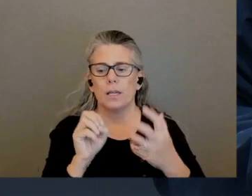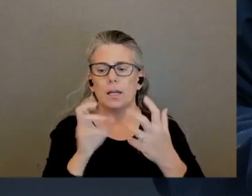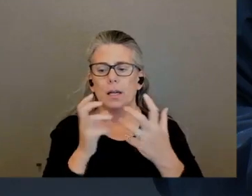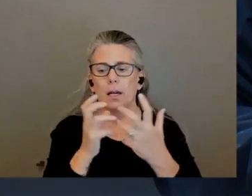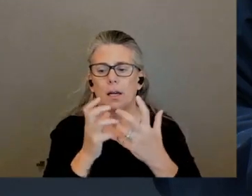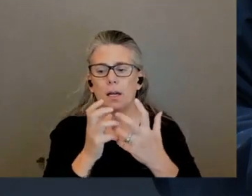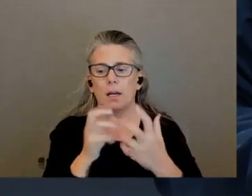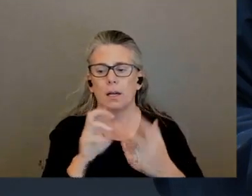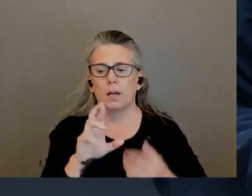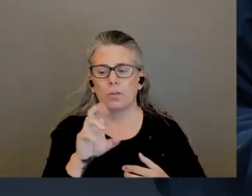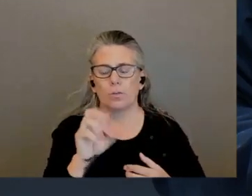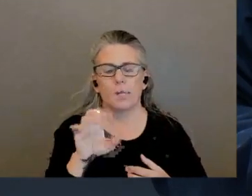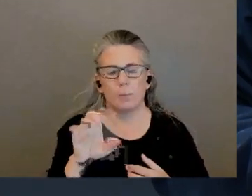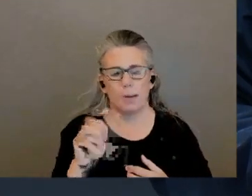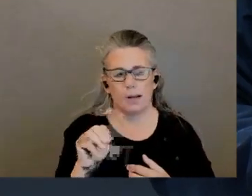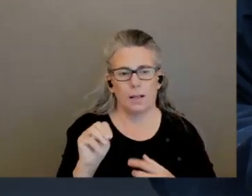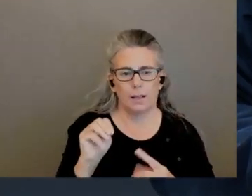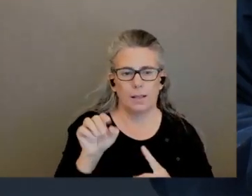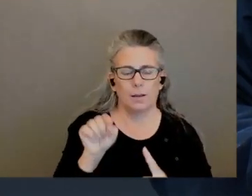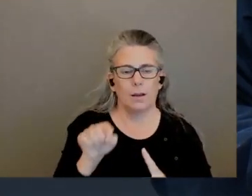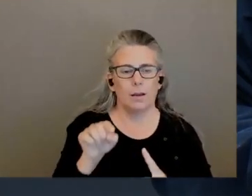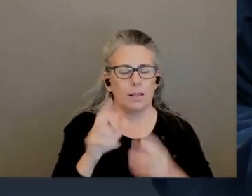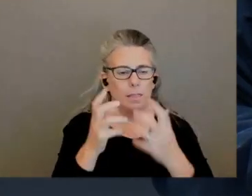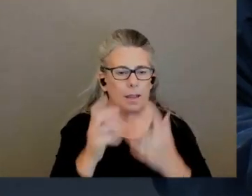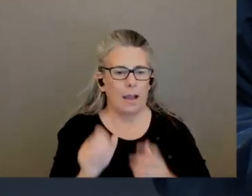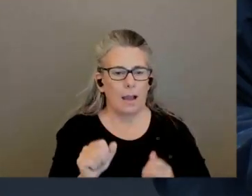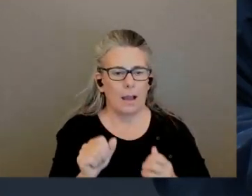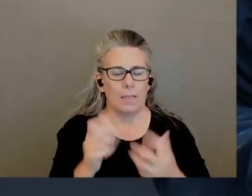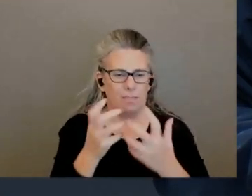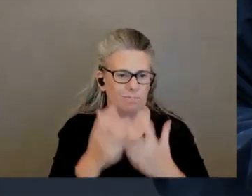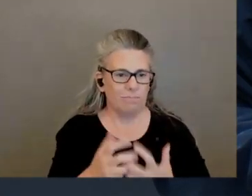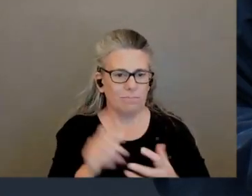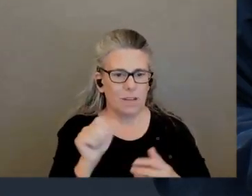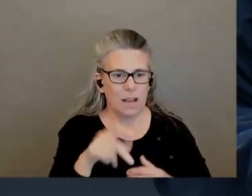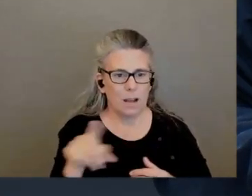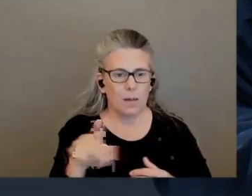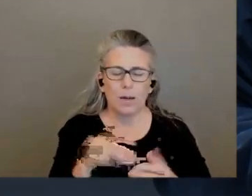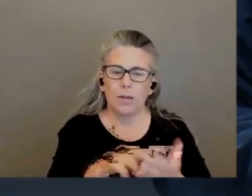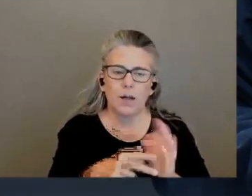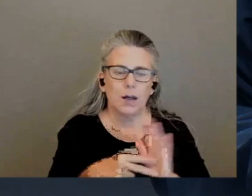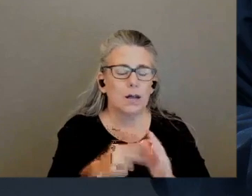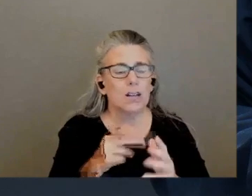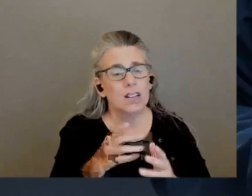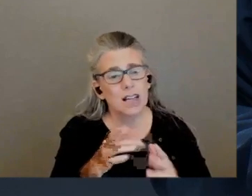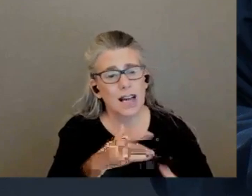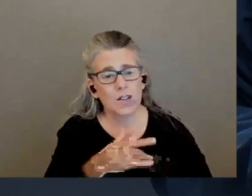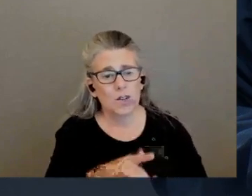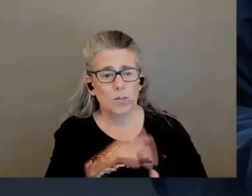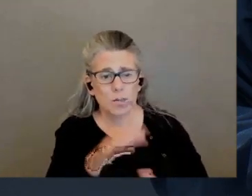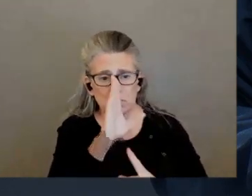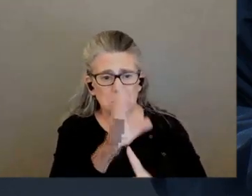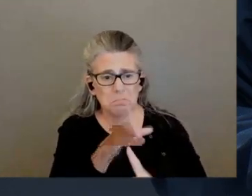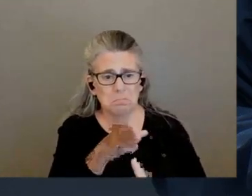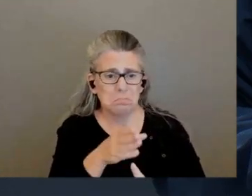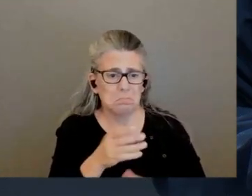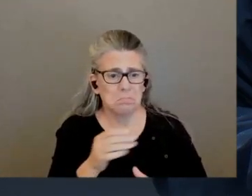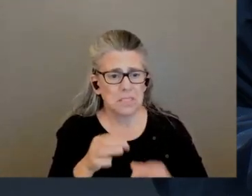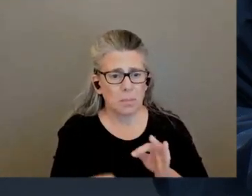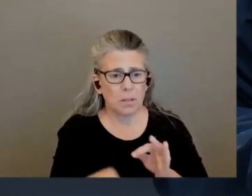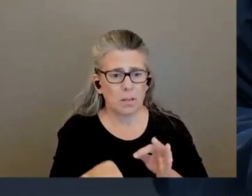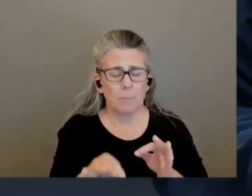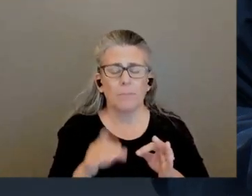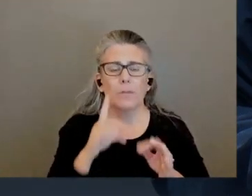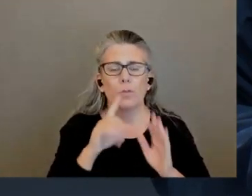dependencies of those applications. It tends to be pretty straightforward. If I take an example, our customer